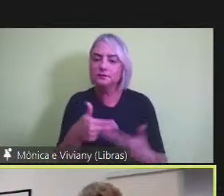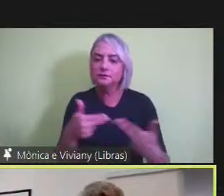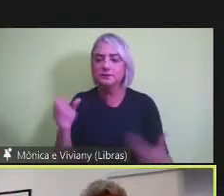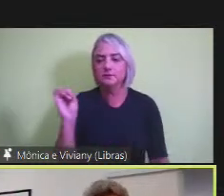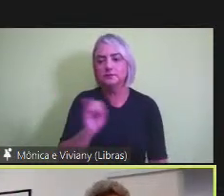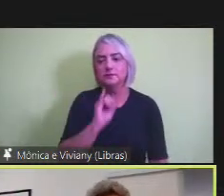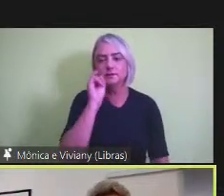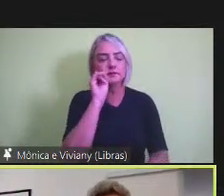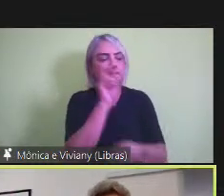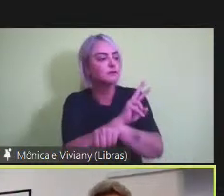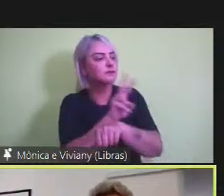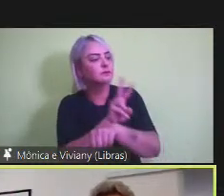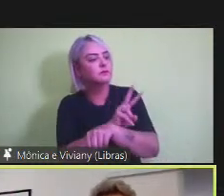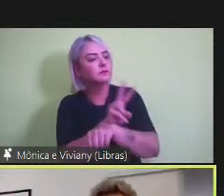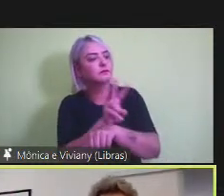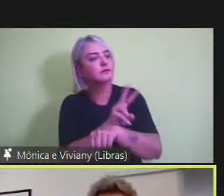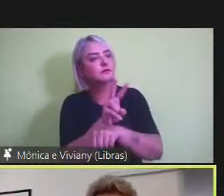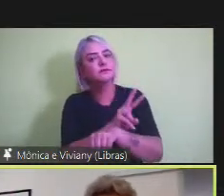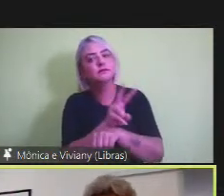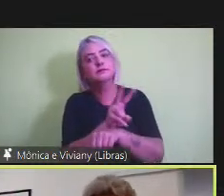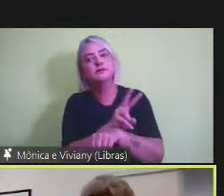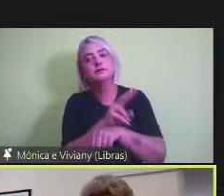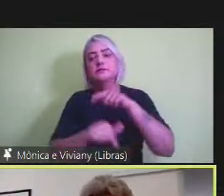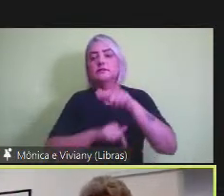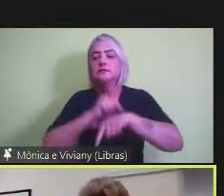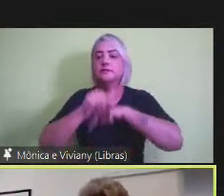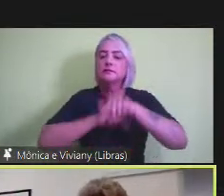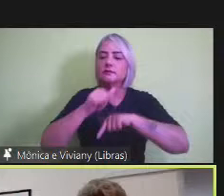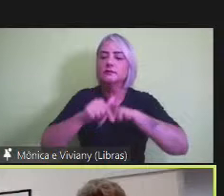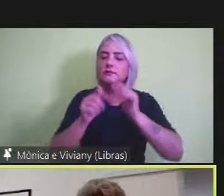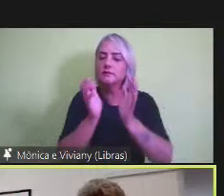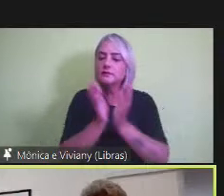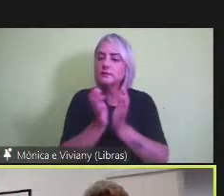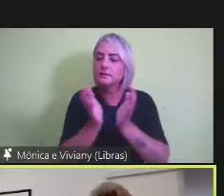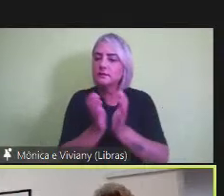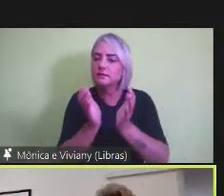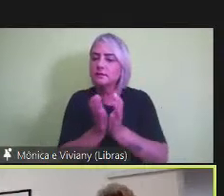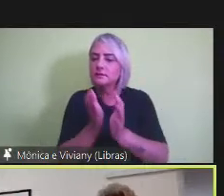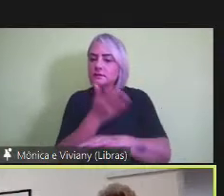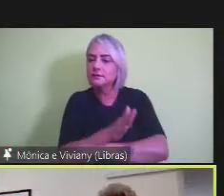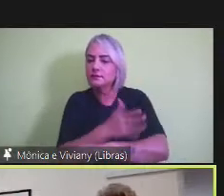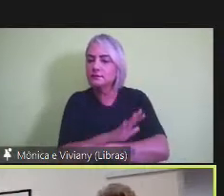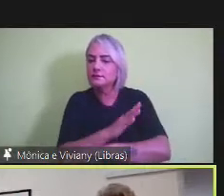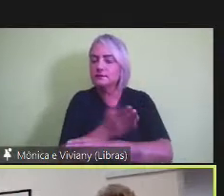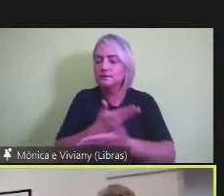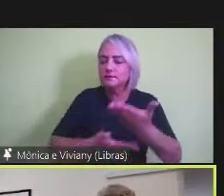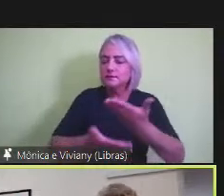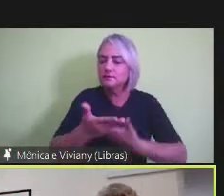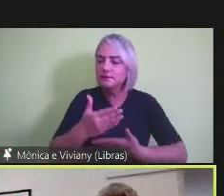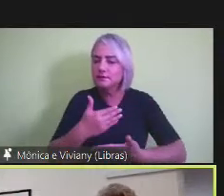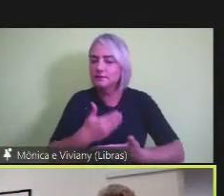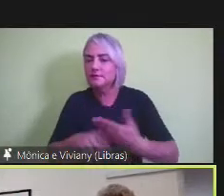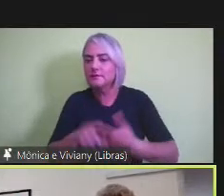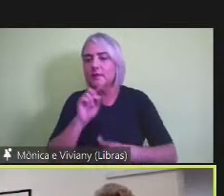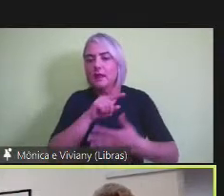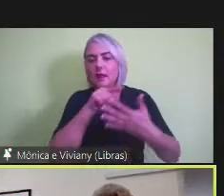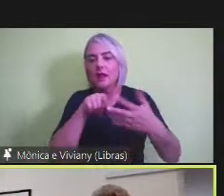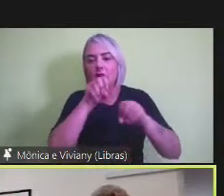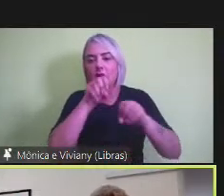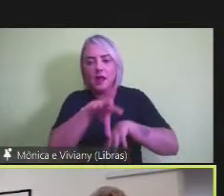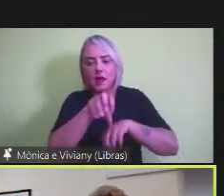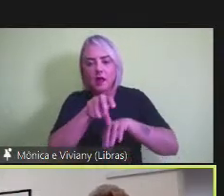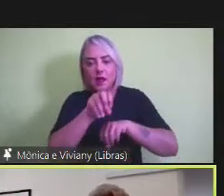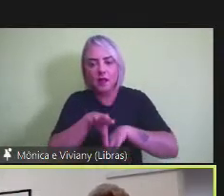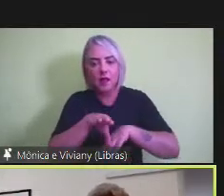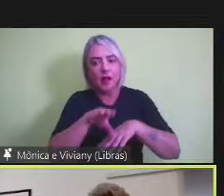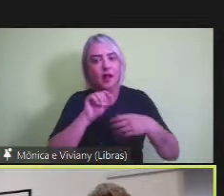element, important element, is the monitoring and the working team and interprofessional practice. The issue